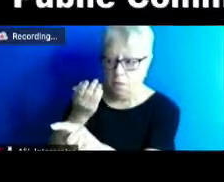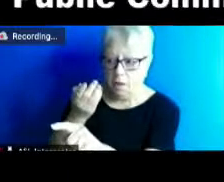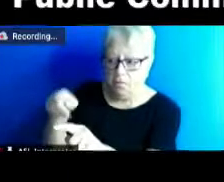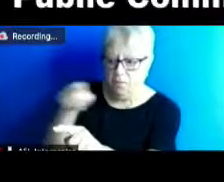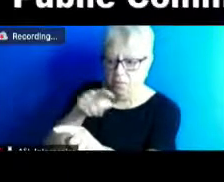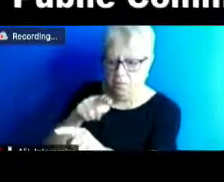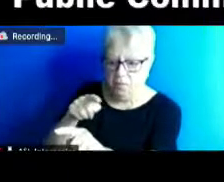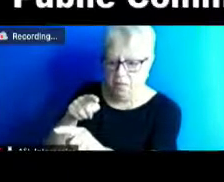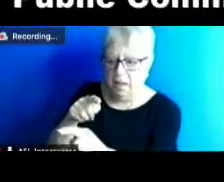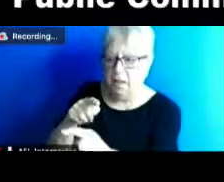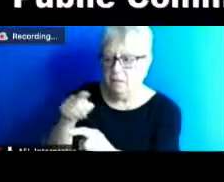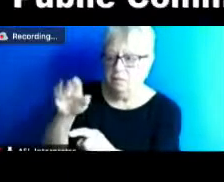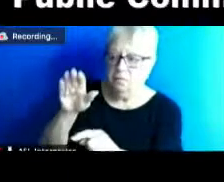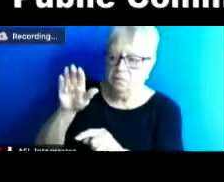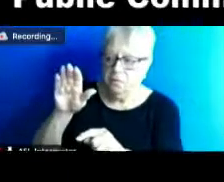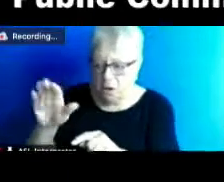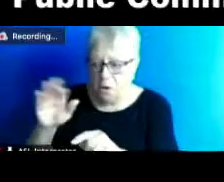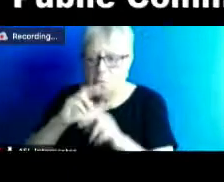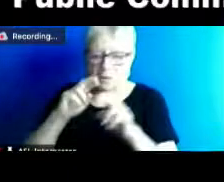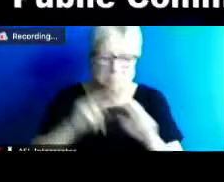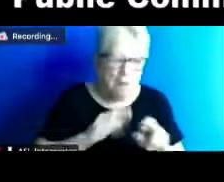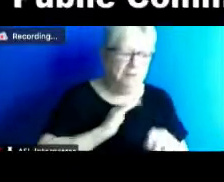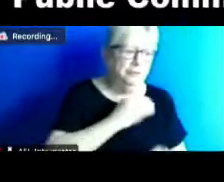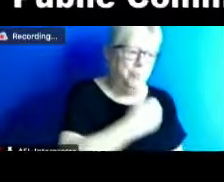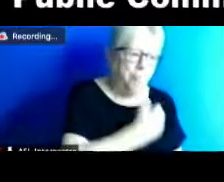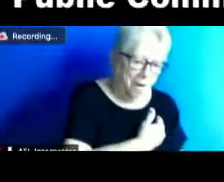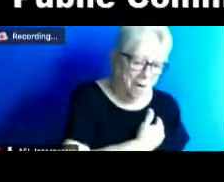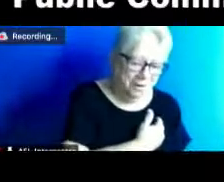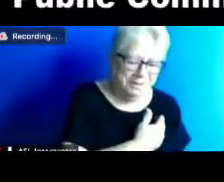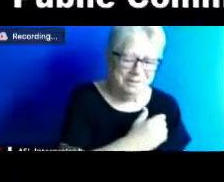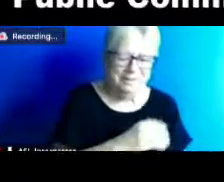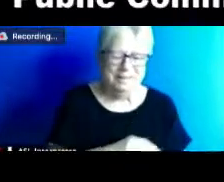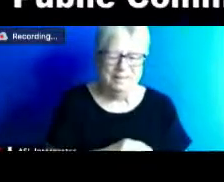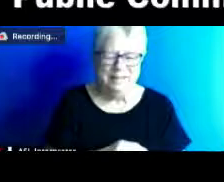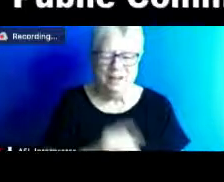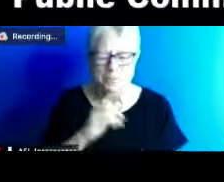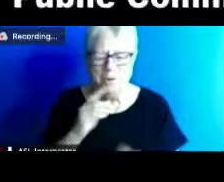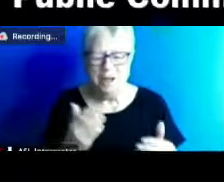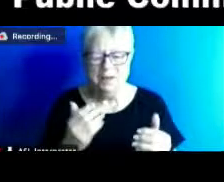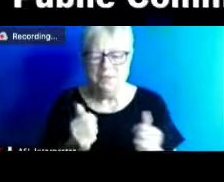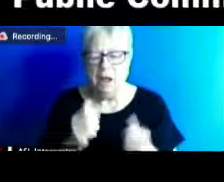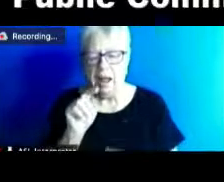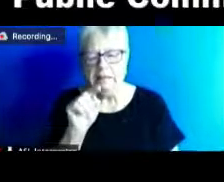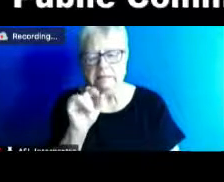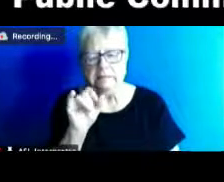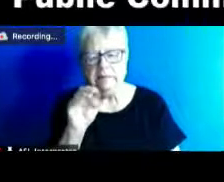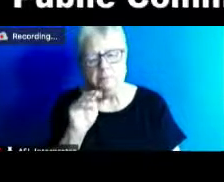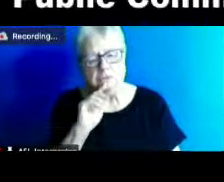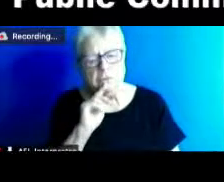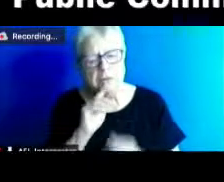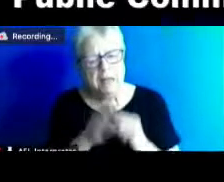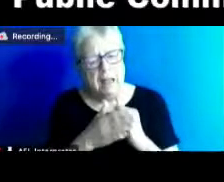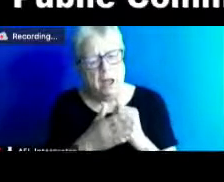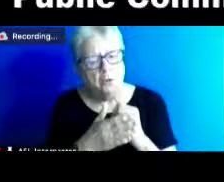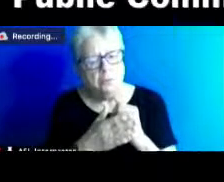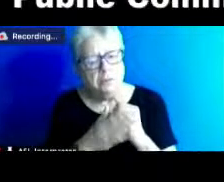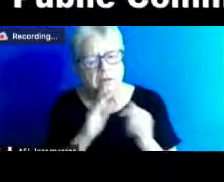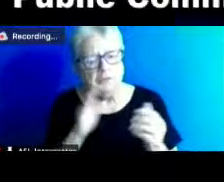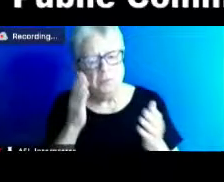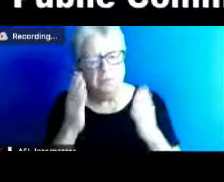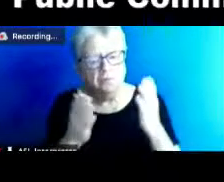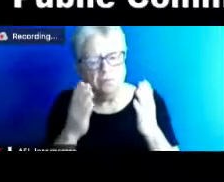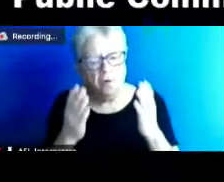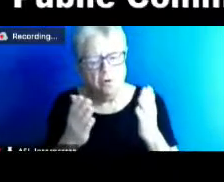essentially their response to ours. So what we have here, and Tim's been very helpful in this, is providing a